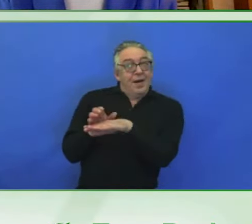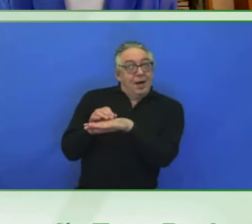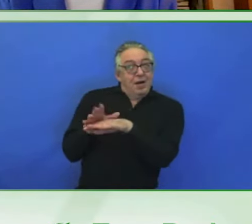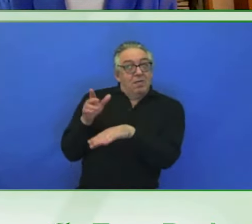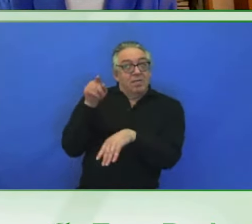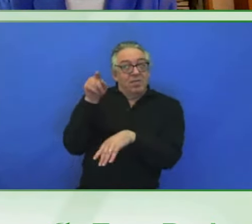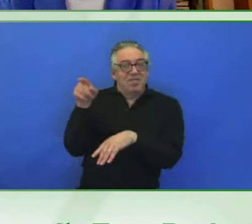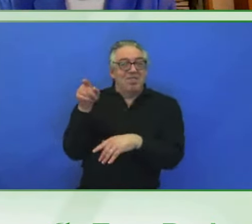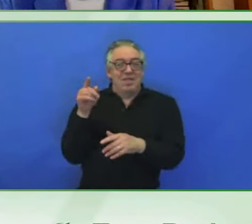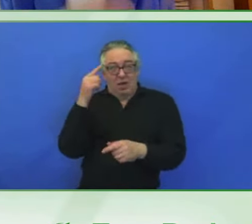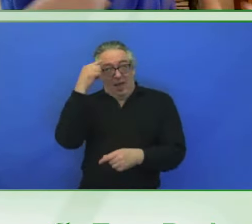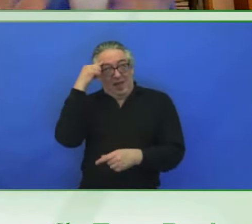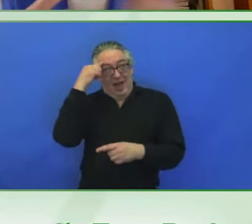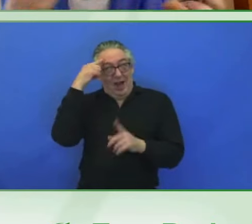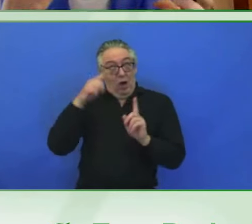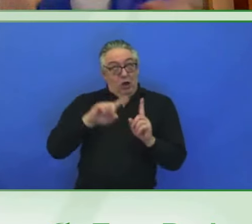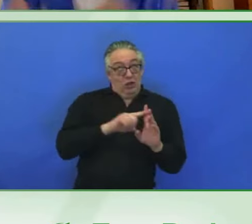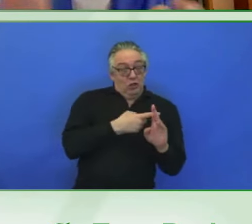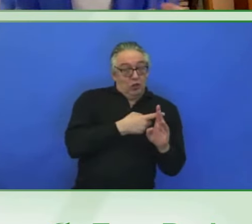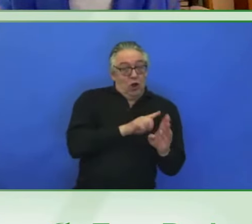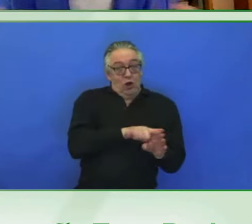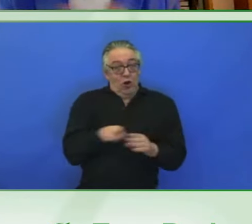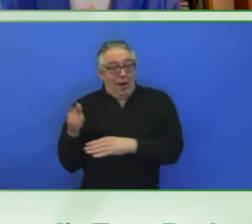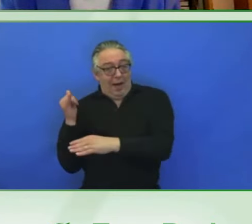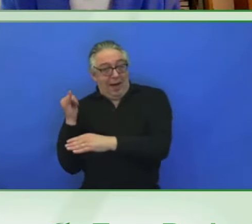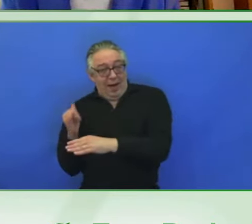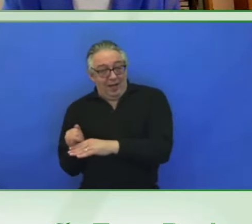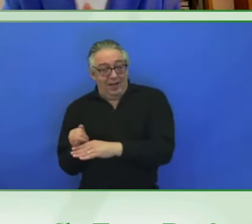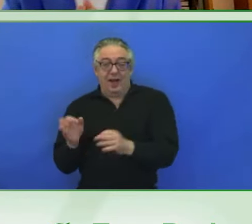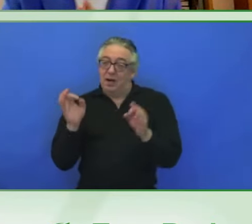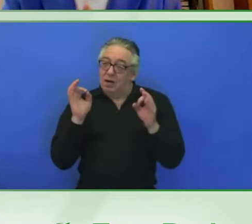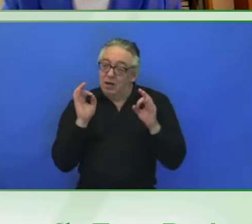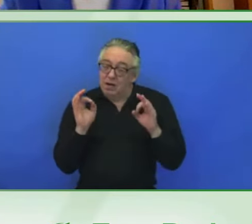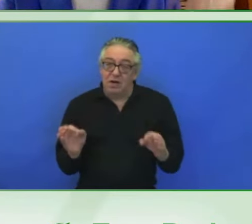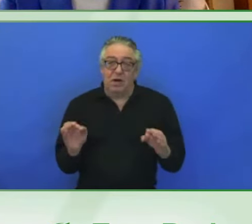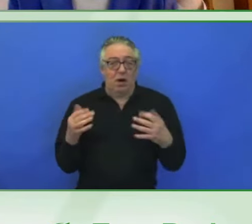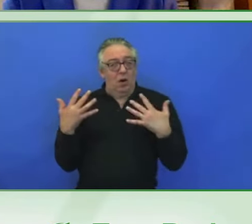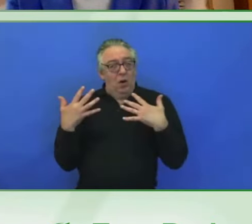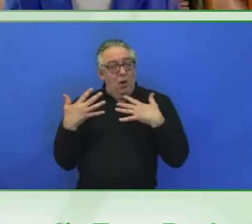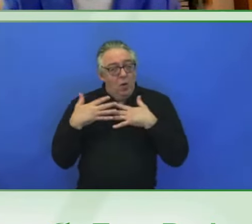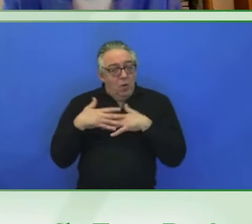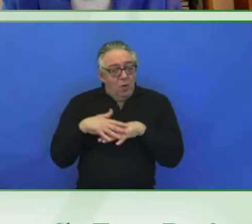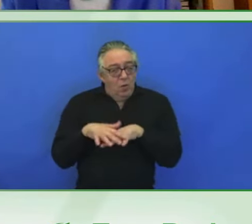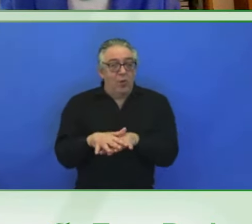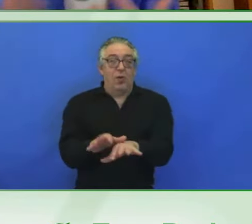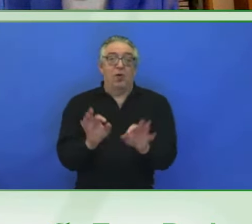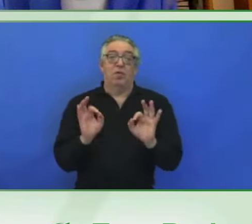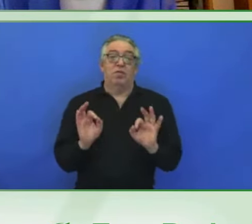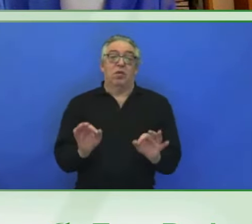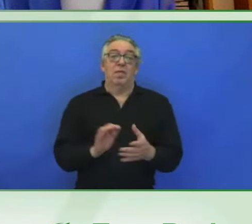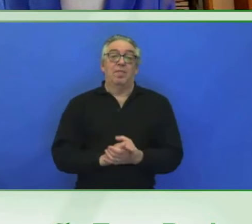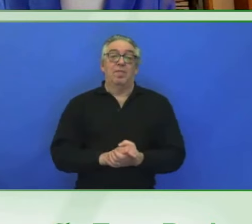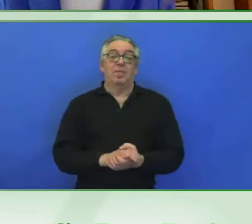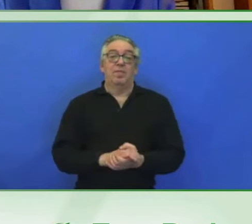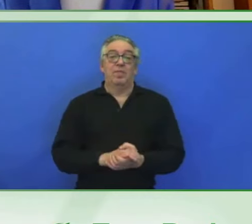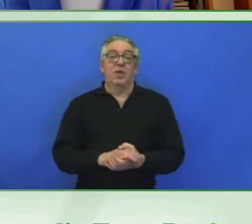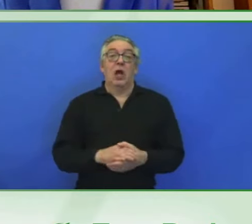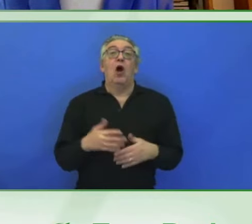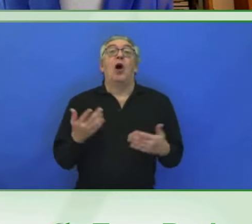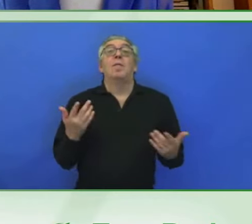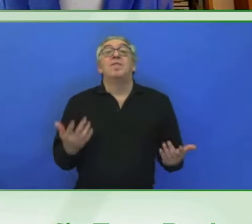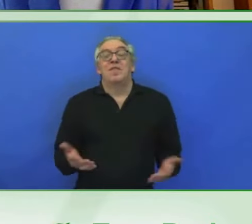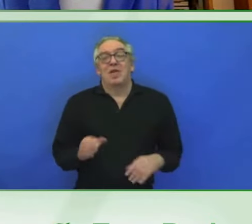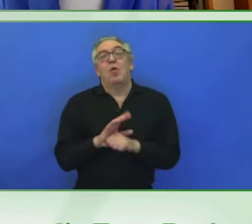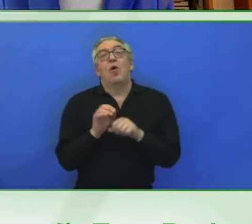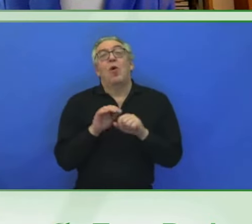this during the pandemic, that things weren't being done correctly because things were being done in a rush. Okay,